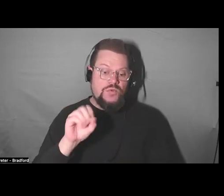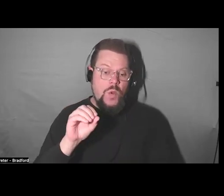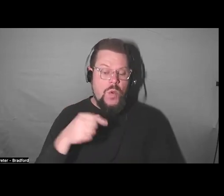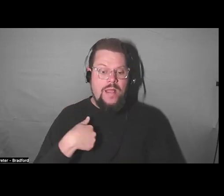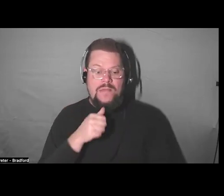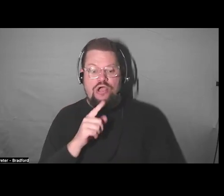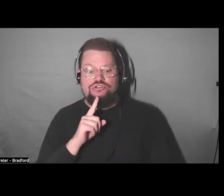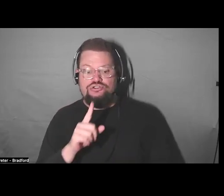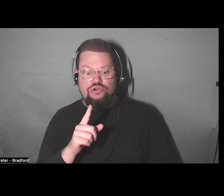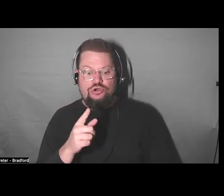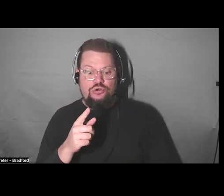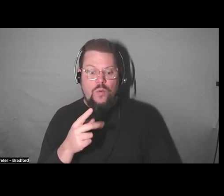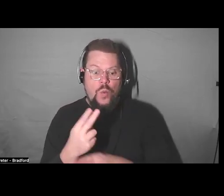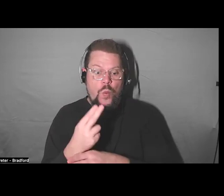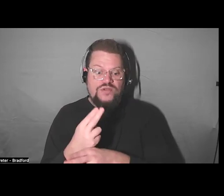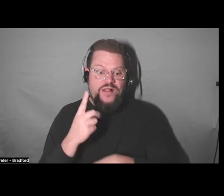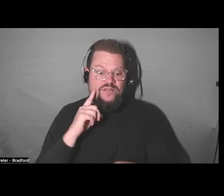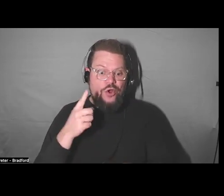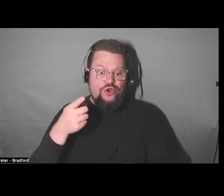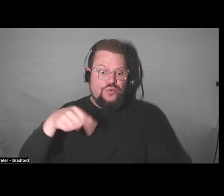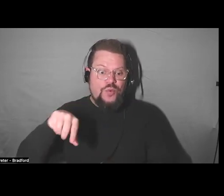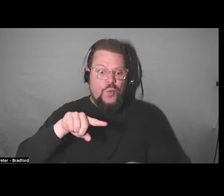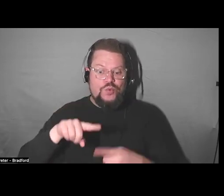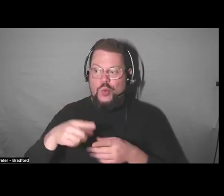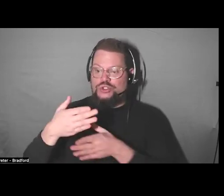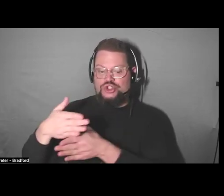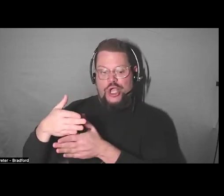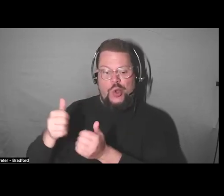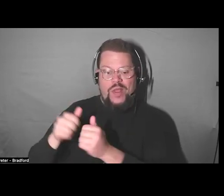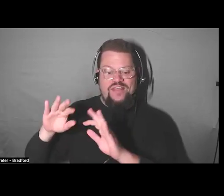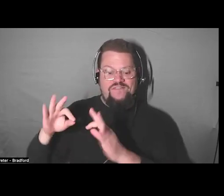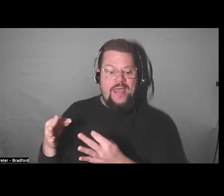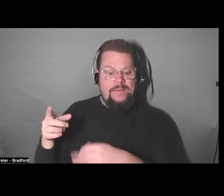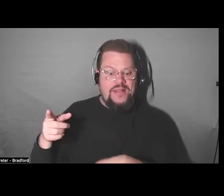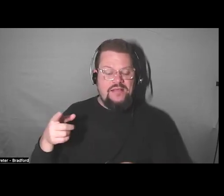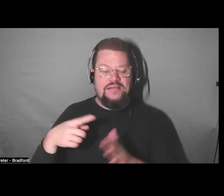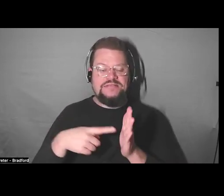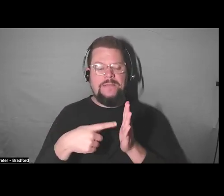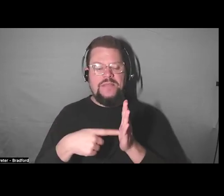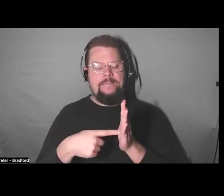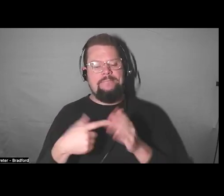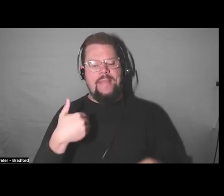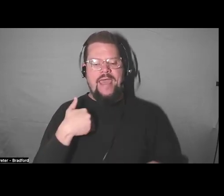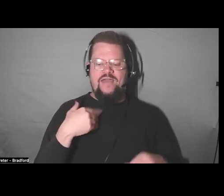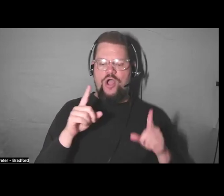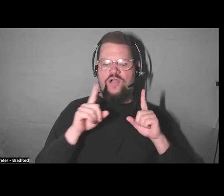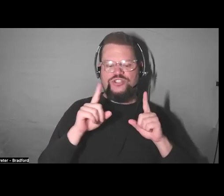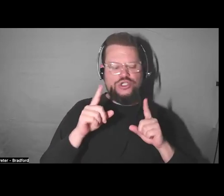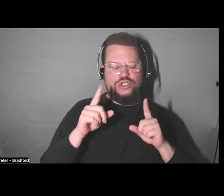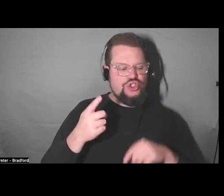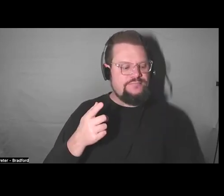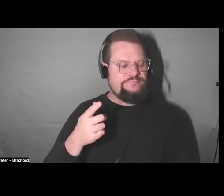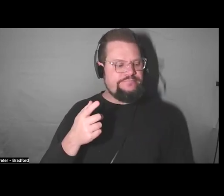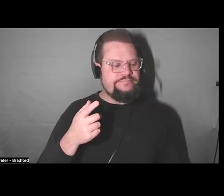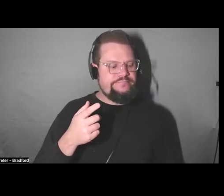know if that's useful information to share with the family. Um, I feel like sometimes having that conversation,